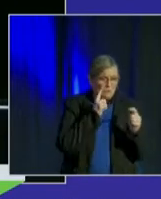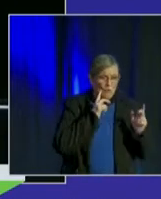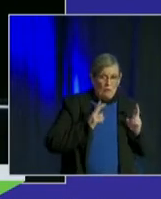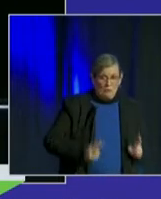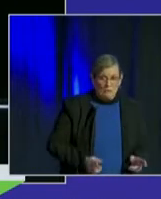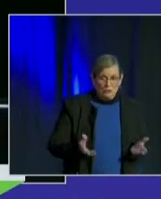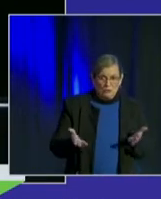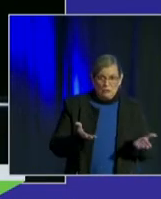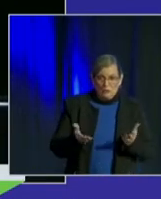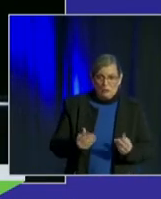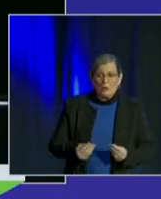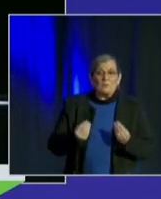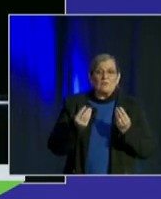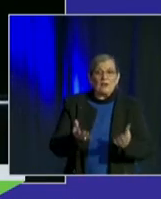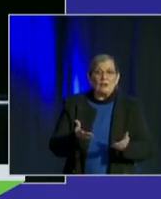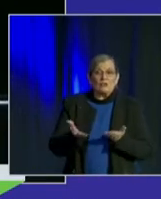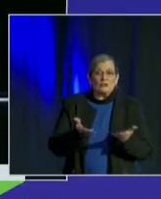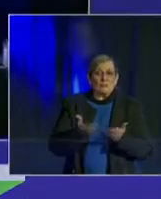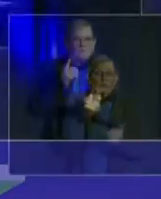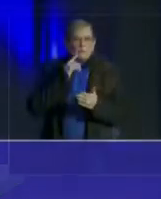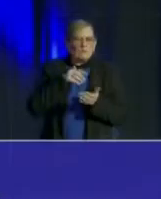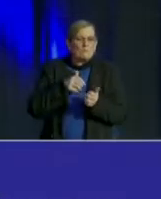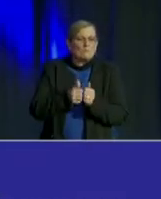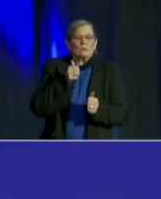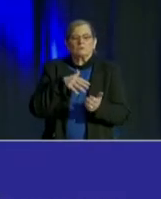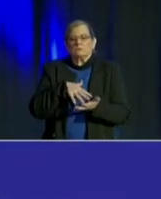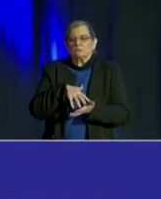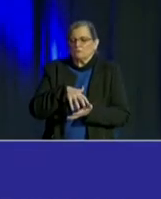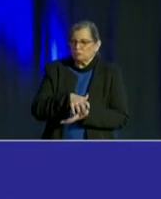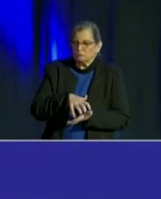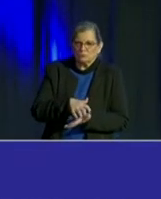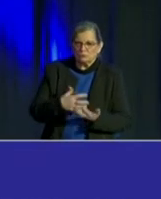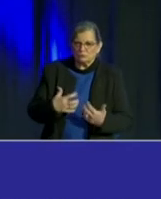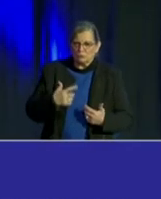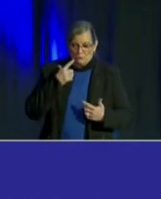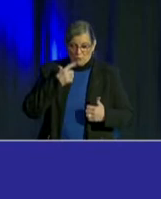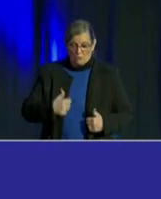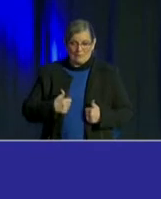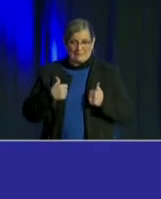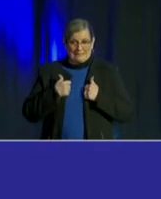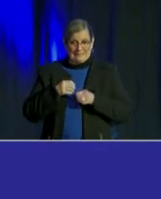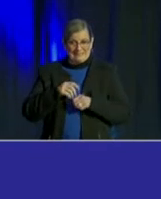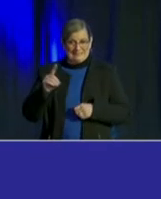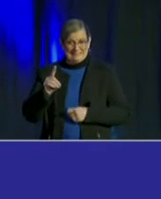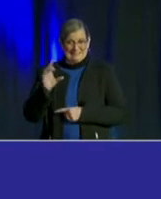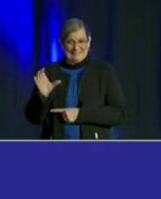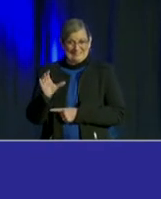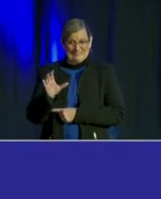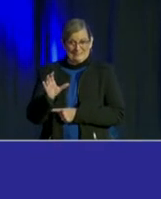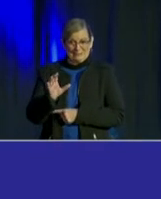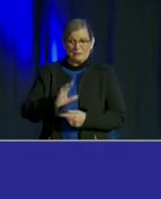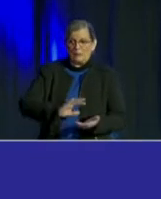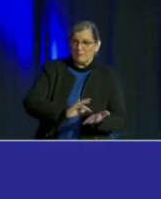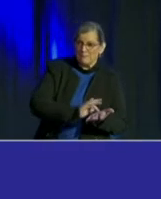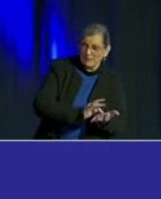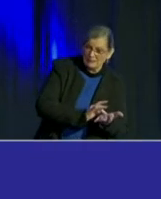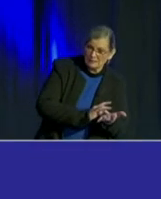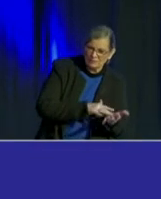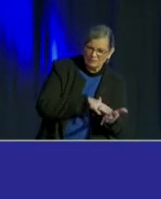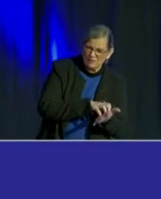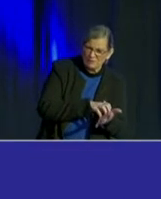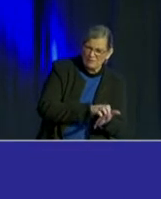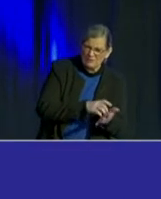some of the most vulnerable residents in the District of Columbia. We're talking about residents who are medically fragile due to a high level